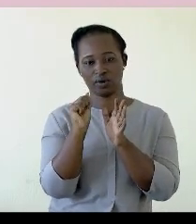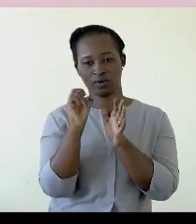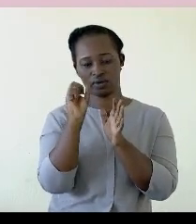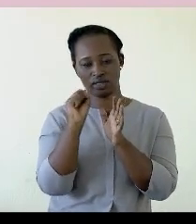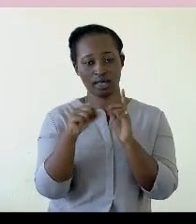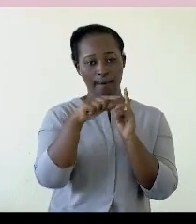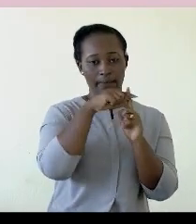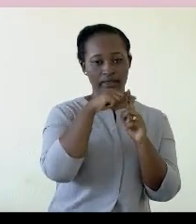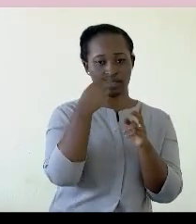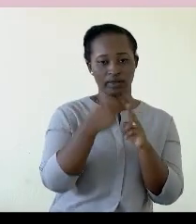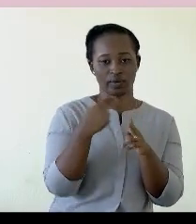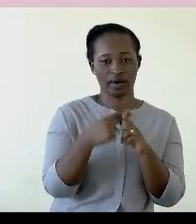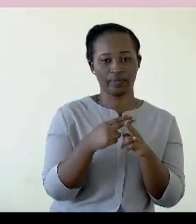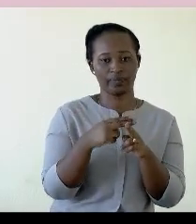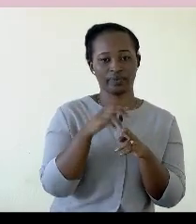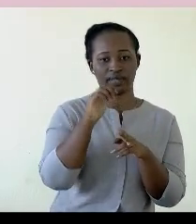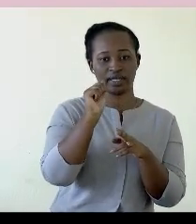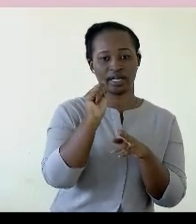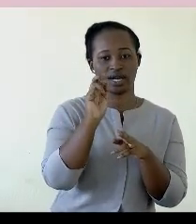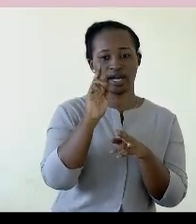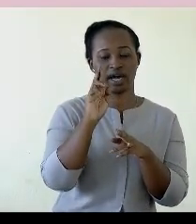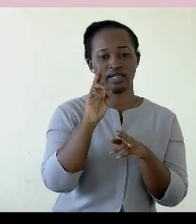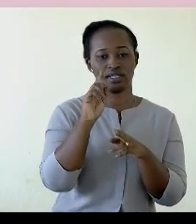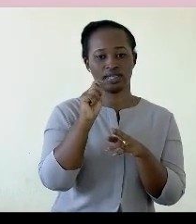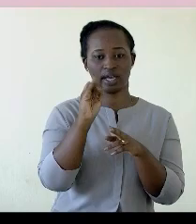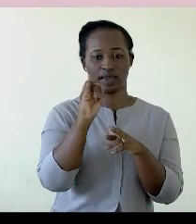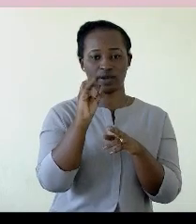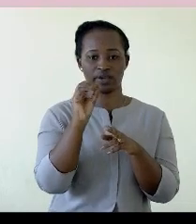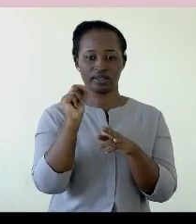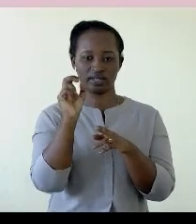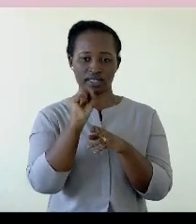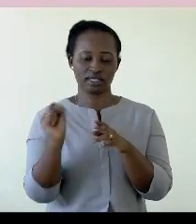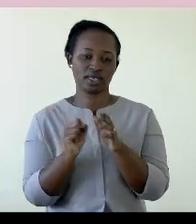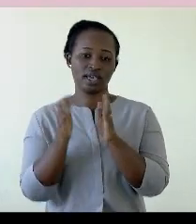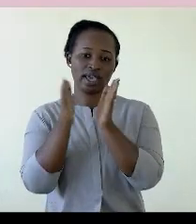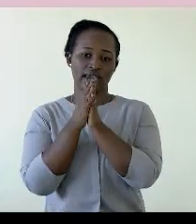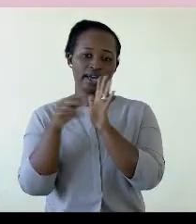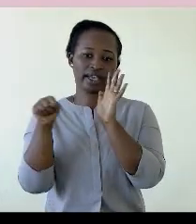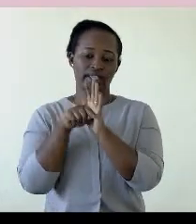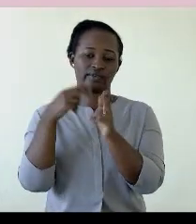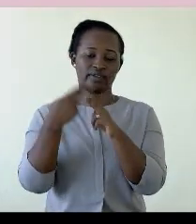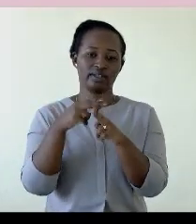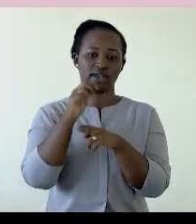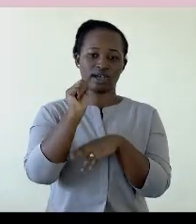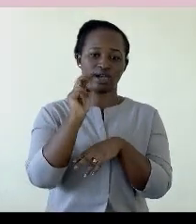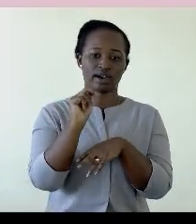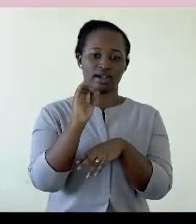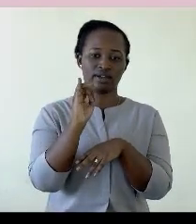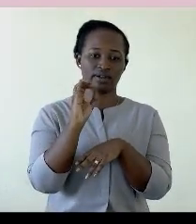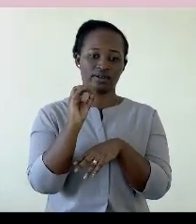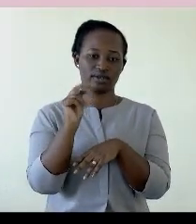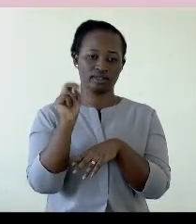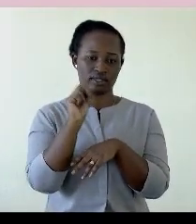cations, and the negative are called anions. And when they combine, we get compounds, just like the